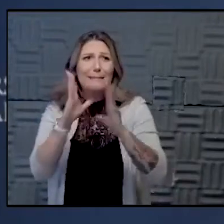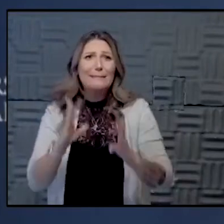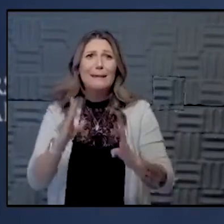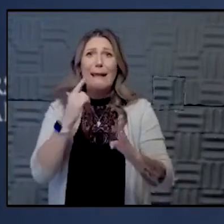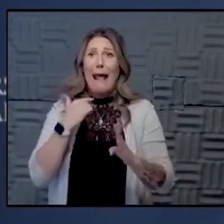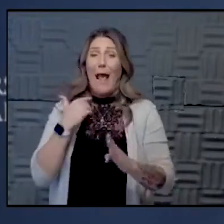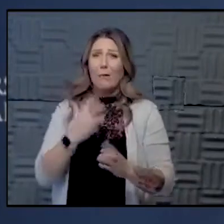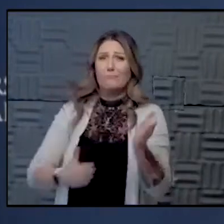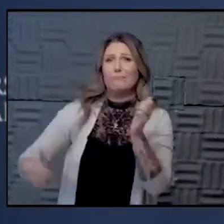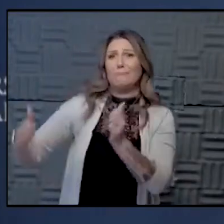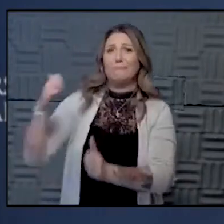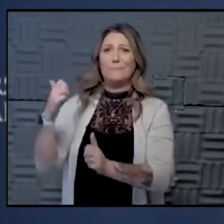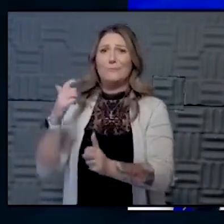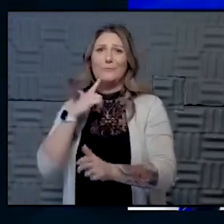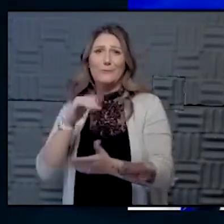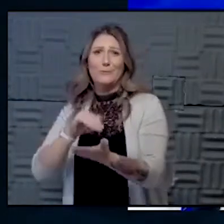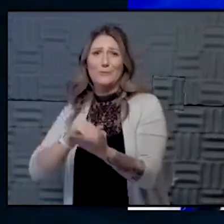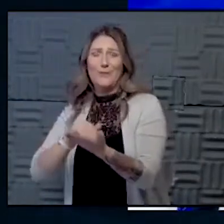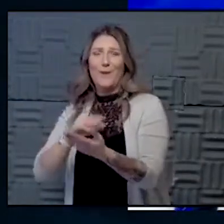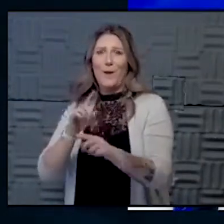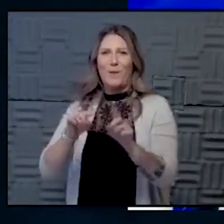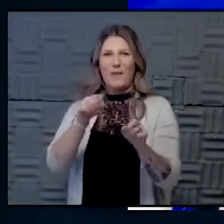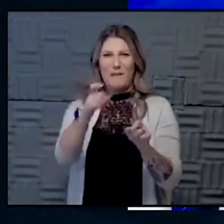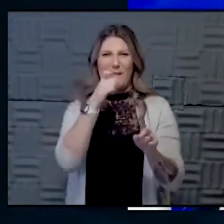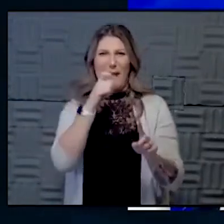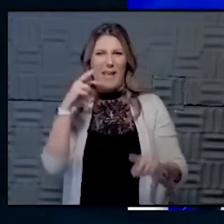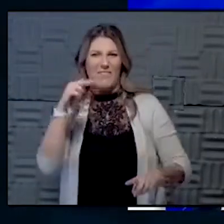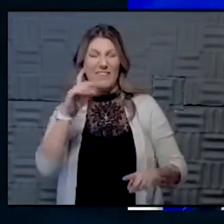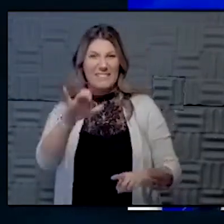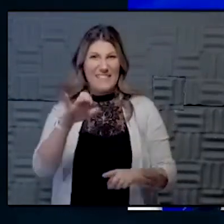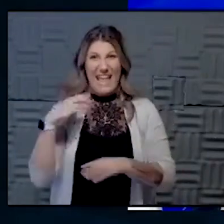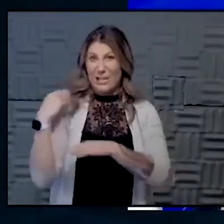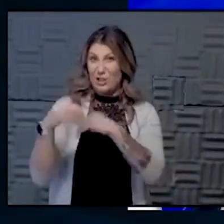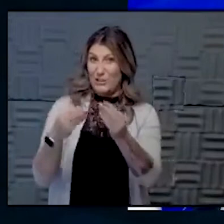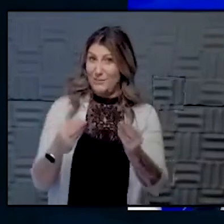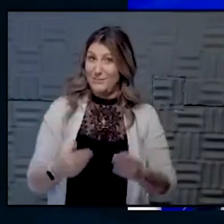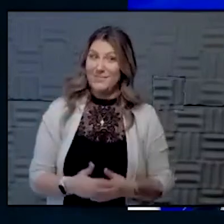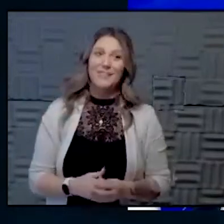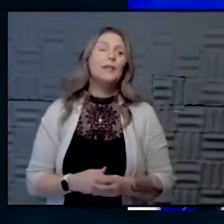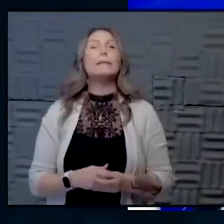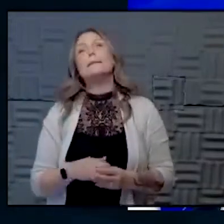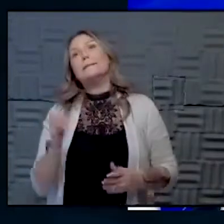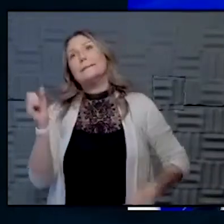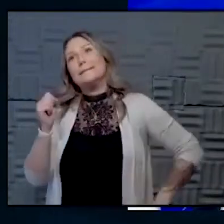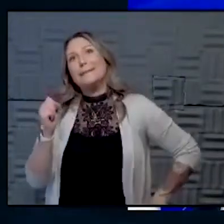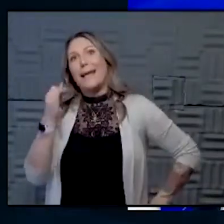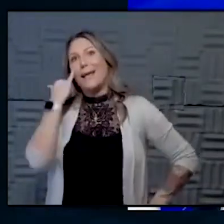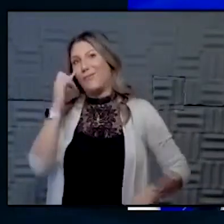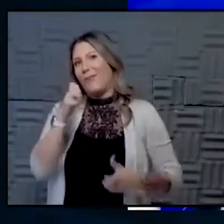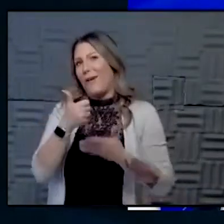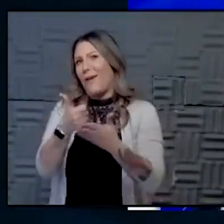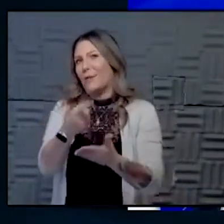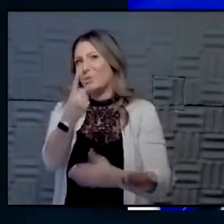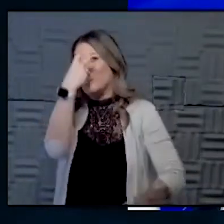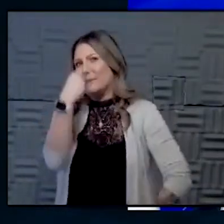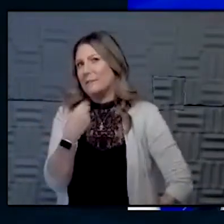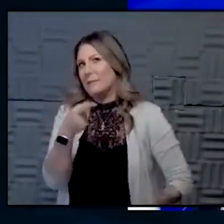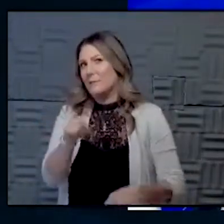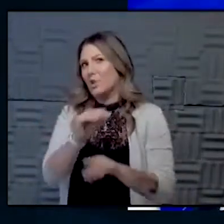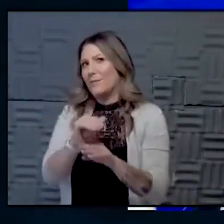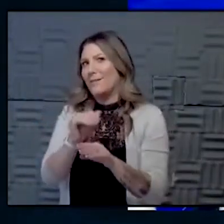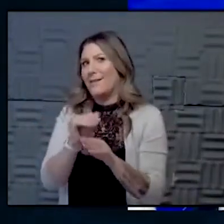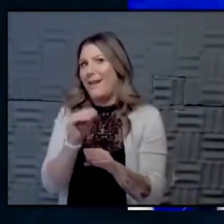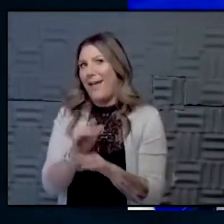not cause that gray hair. You've just had that. I think it's like a gene thing for you. Yeah, if that's what helps you sleep at night, then that's fine, I think.